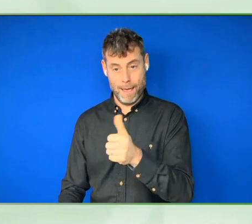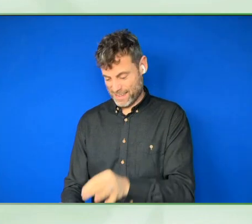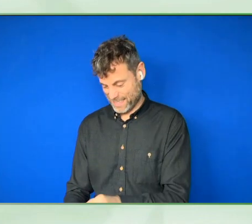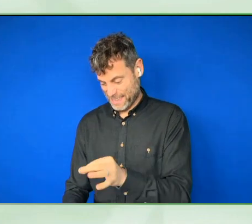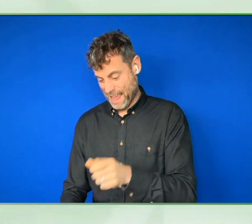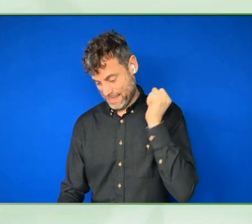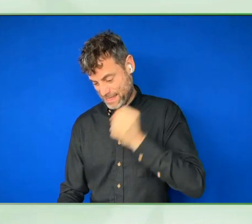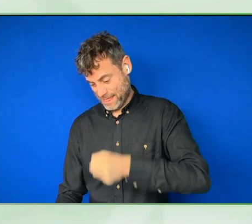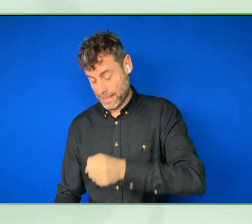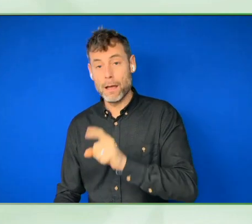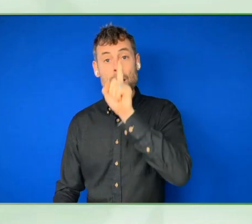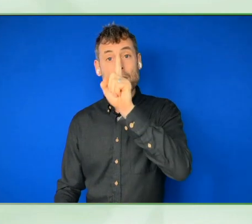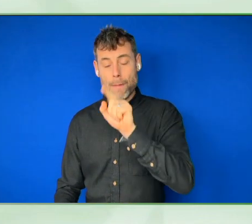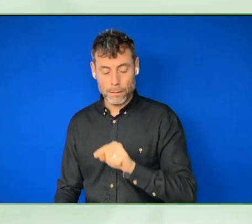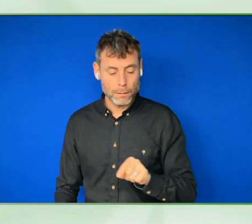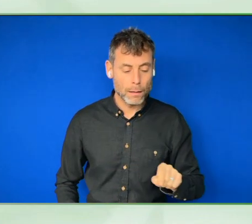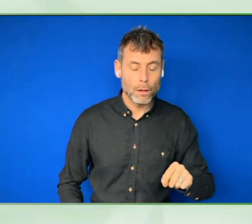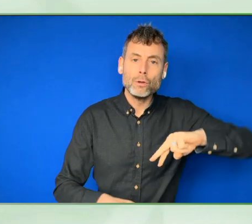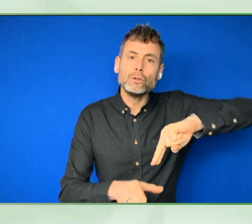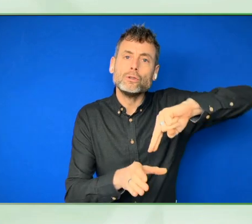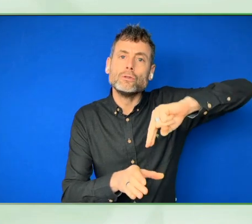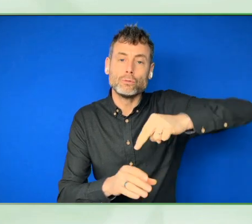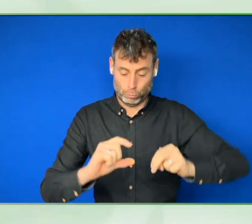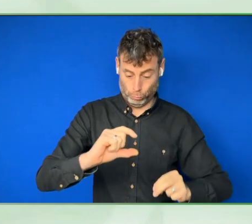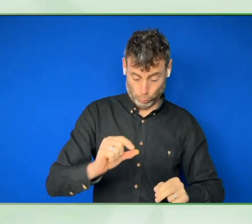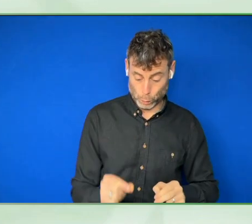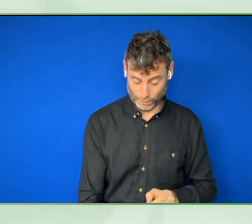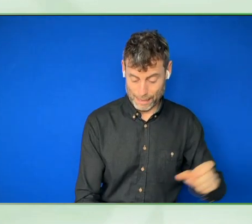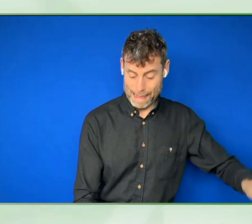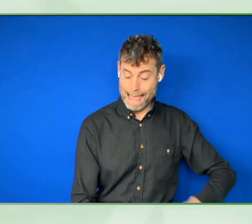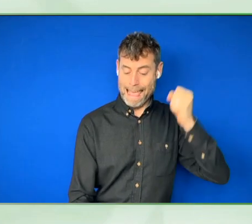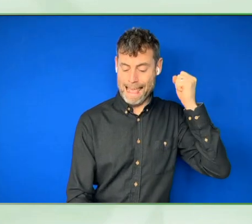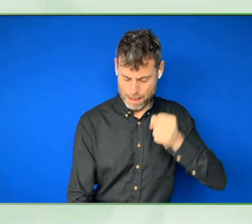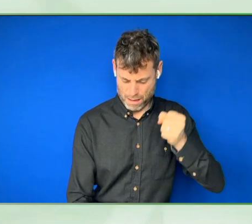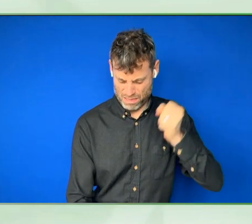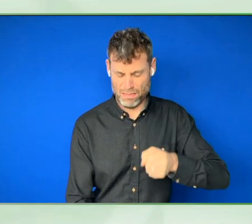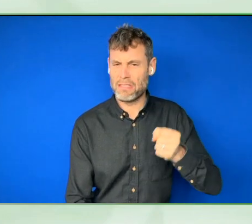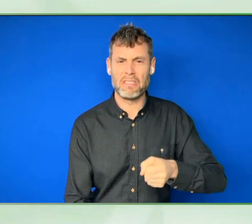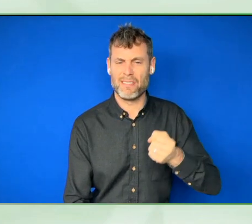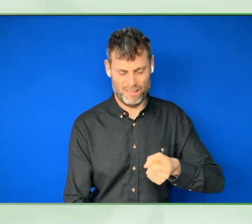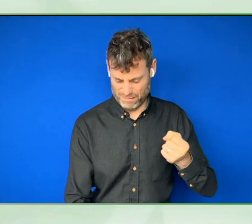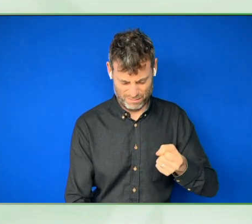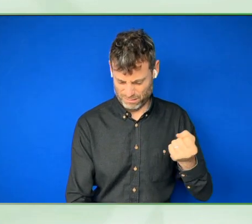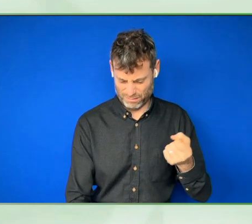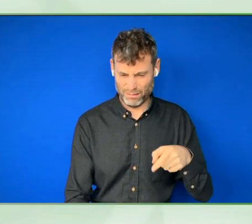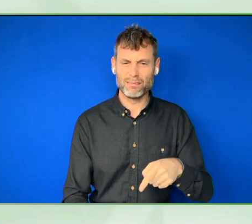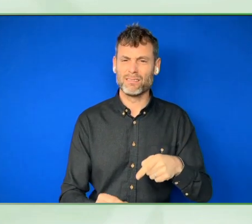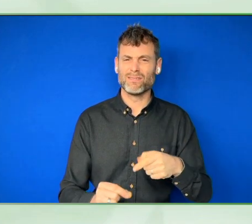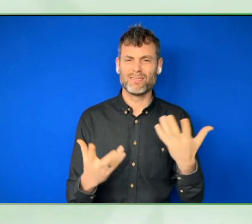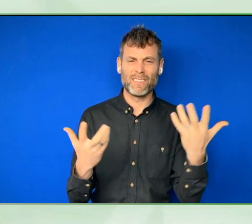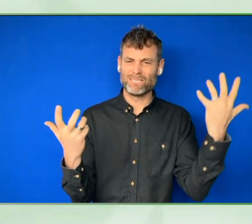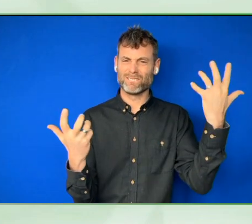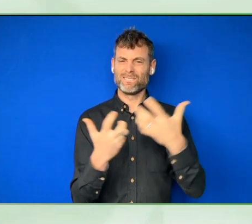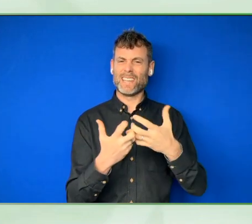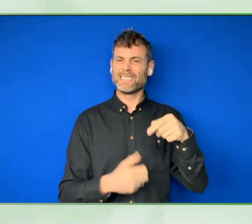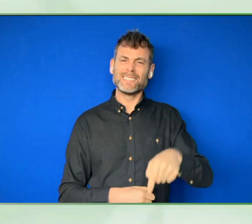happens? It doesn't work. And so if we think about technology as a tool, there are things that it can